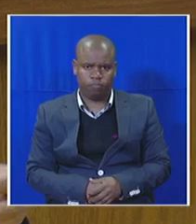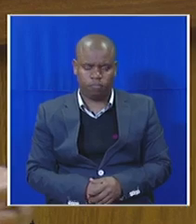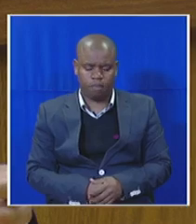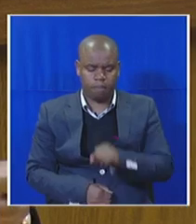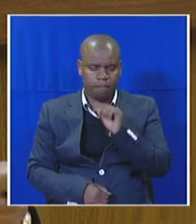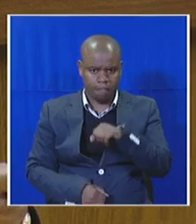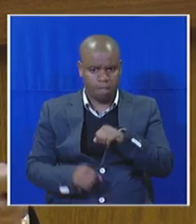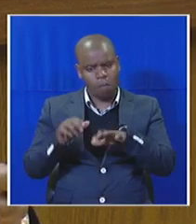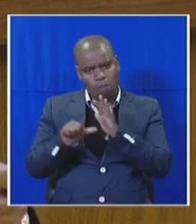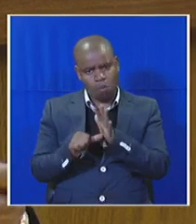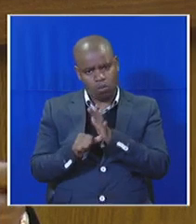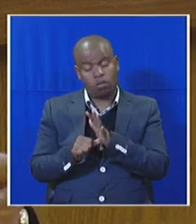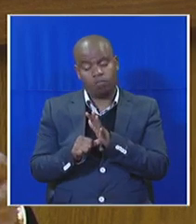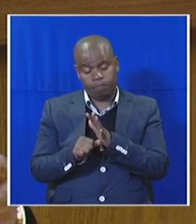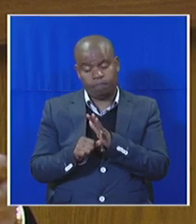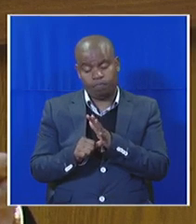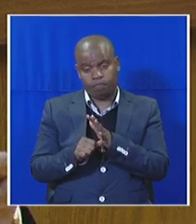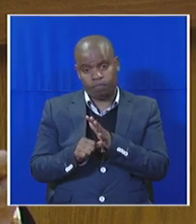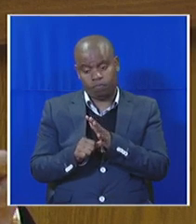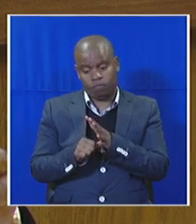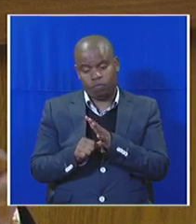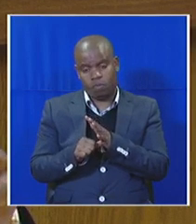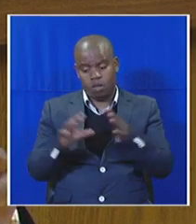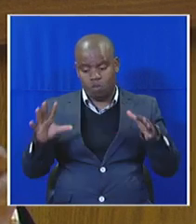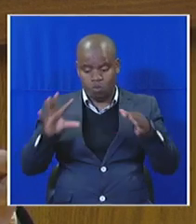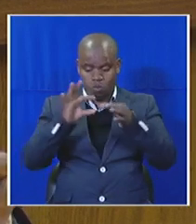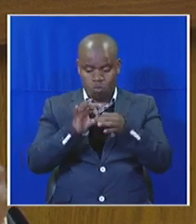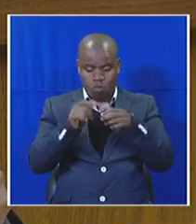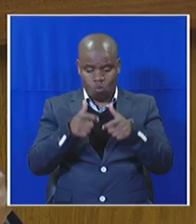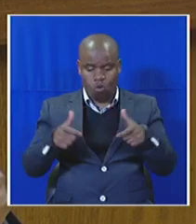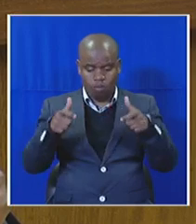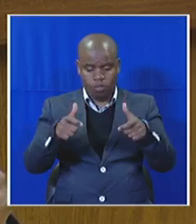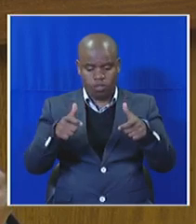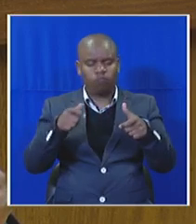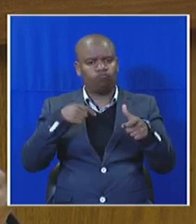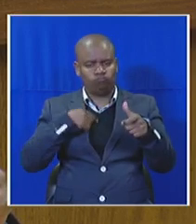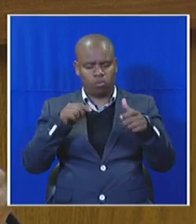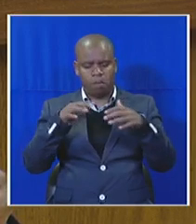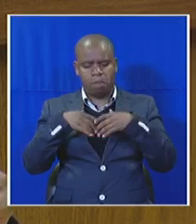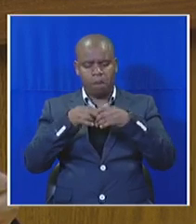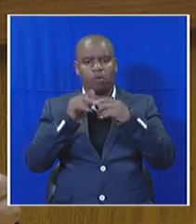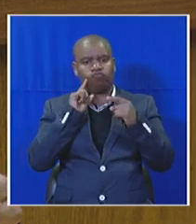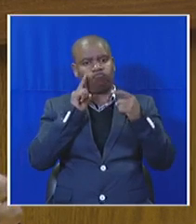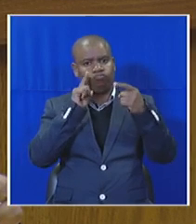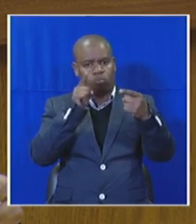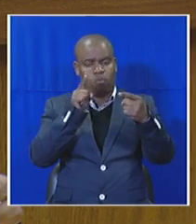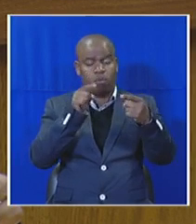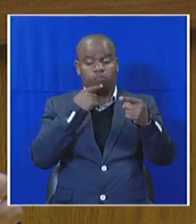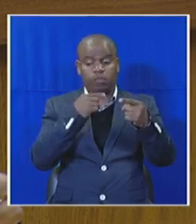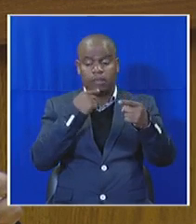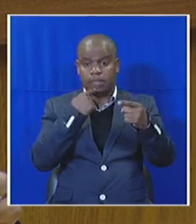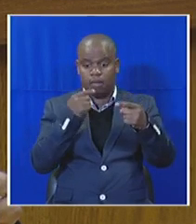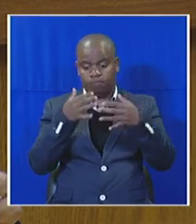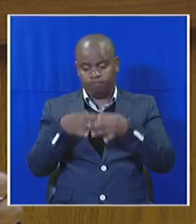Importantly, the Joint Commission has set a goal that the value